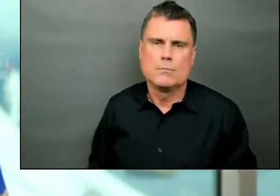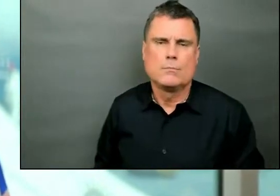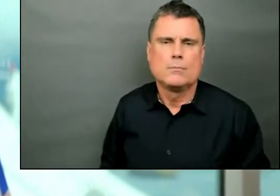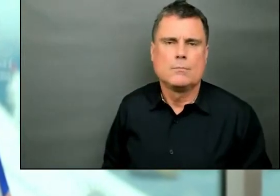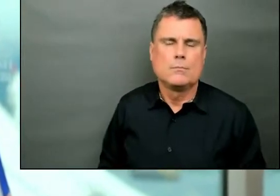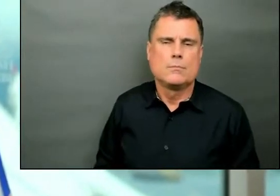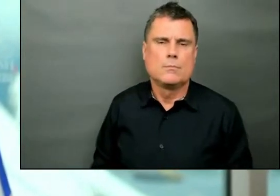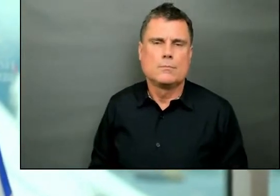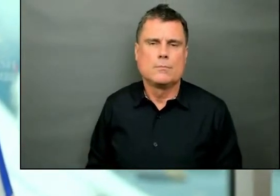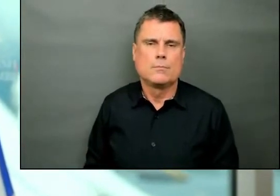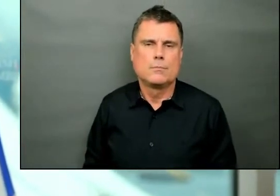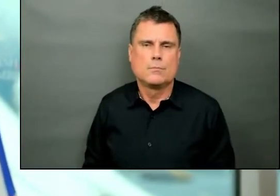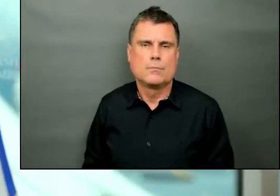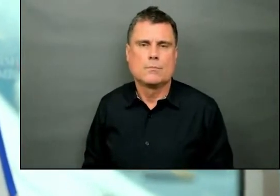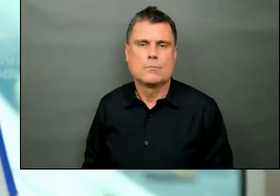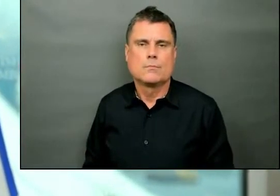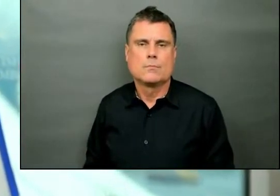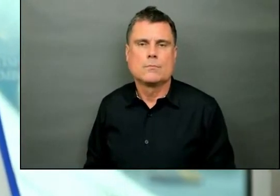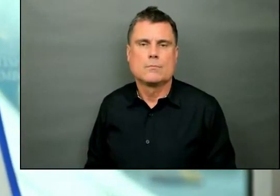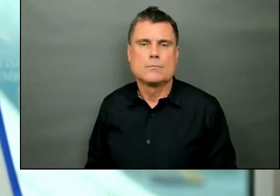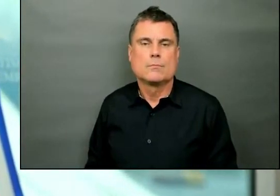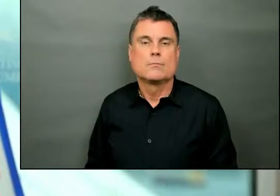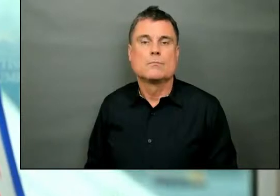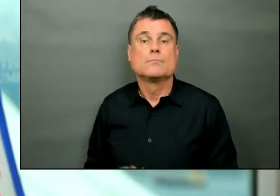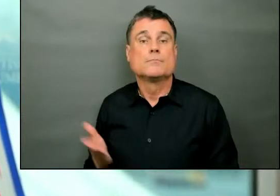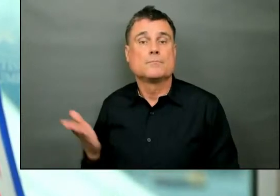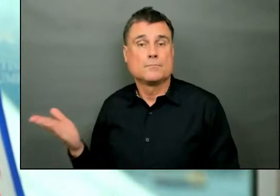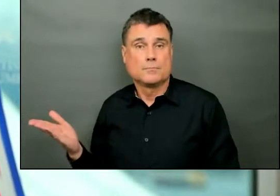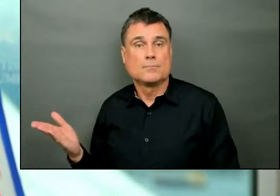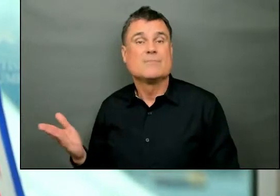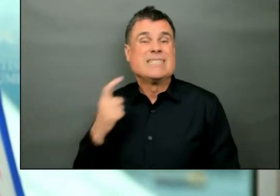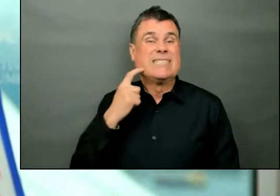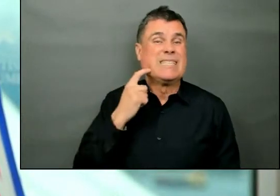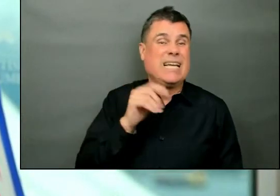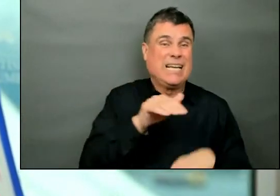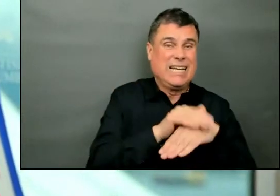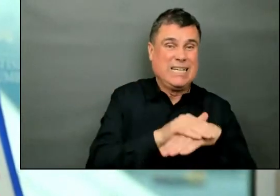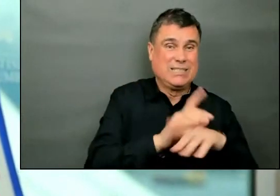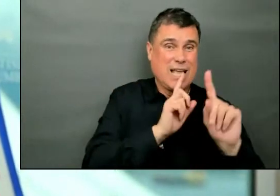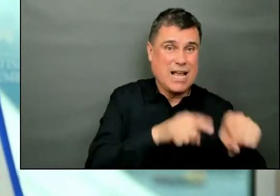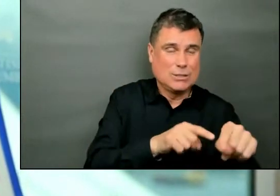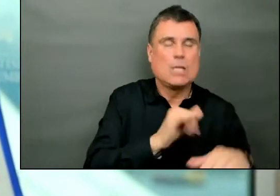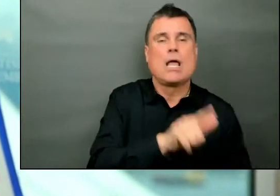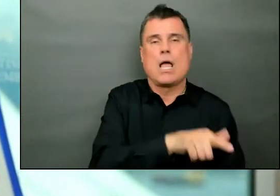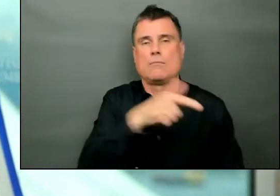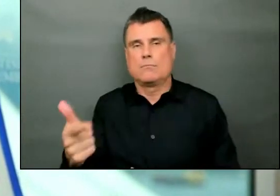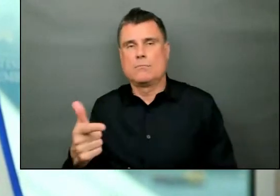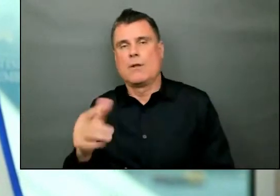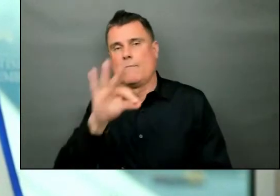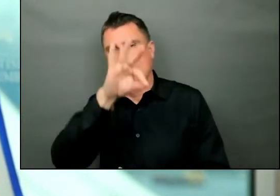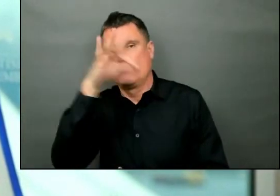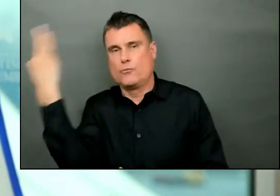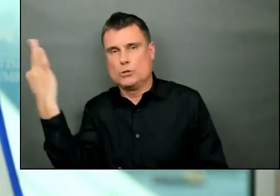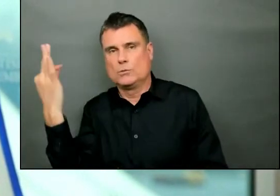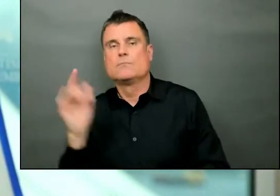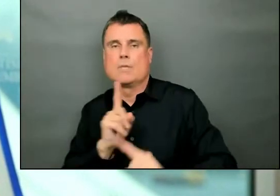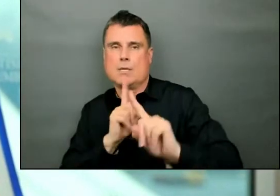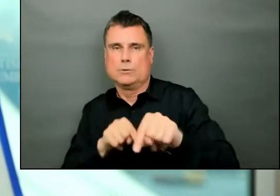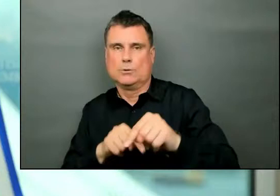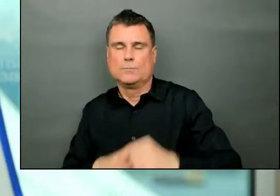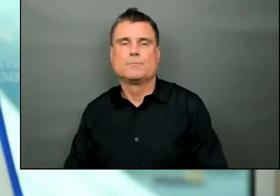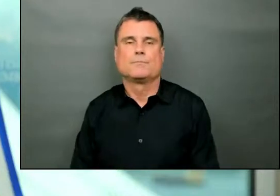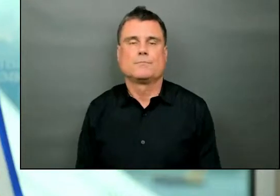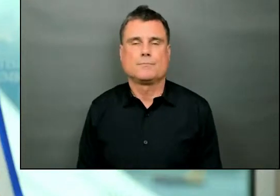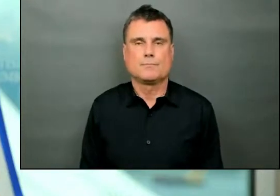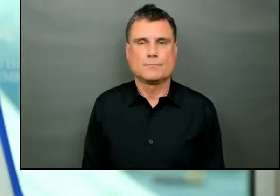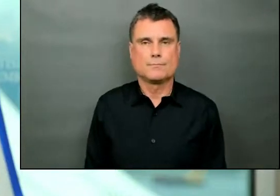Effectivement, on suit l'évidence tous les jours, quotidiennement, pour faire des changements nécessaires.